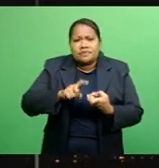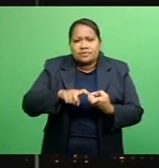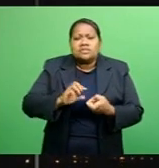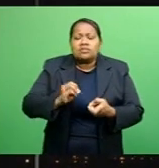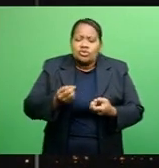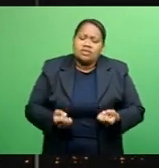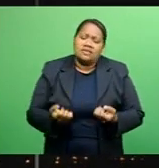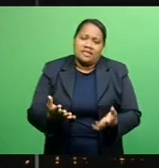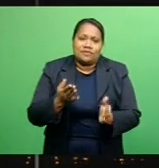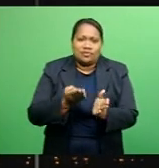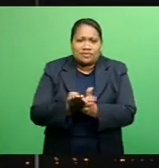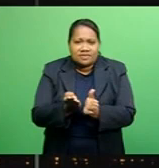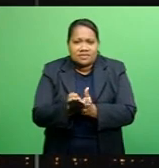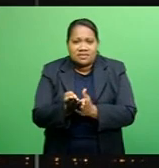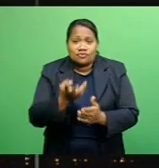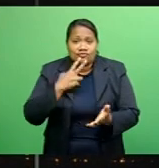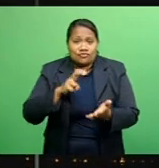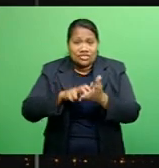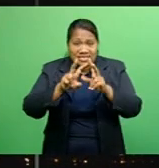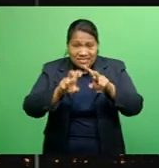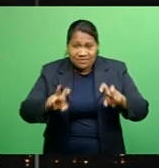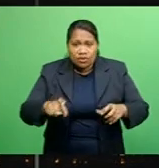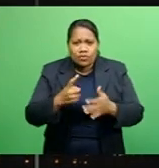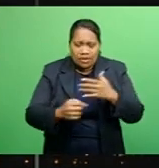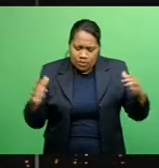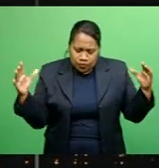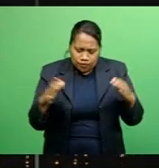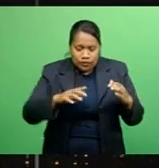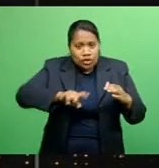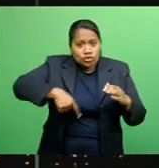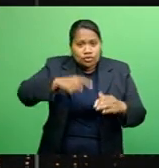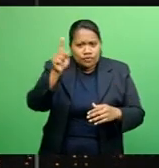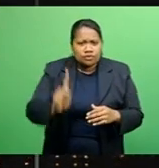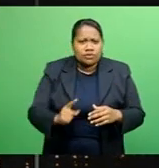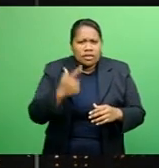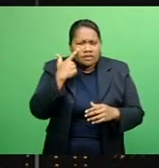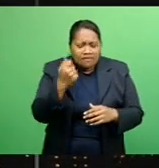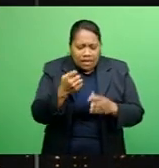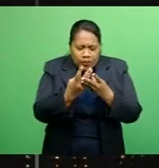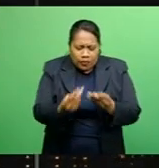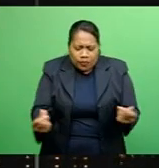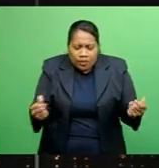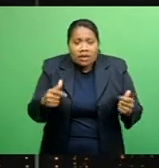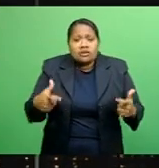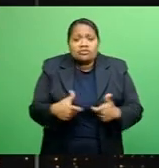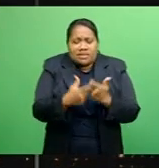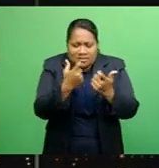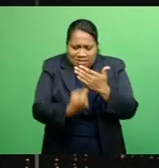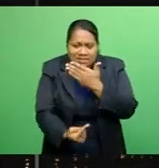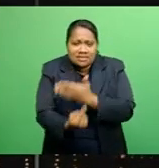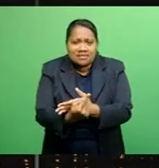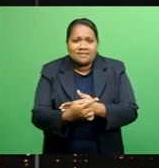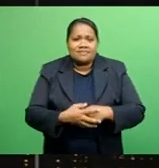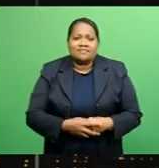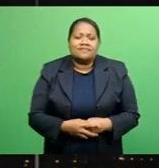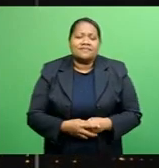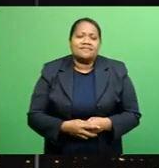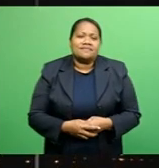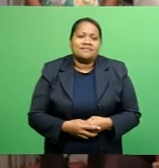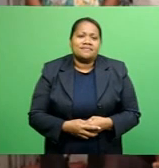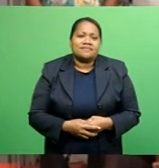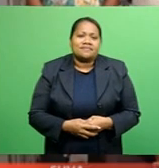services. The registered surveyors gathered in Suva today to find solutions on the challenges they face. Dipesh Kumar has